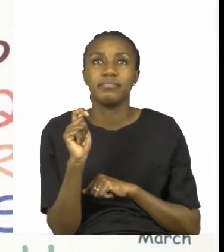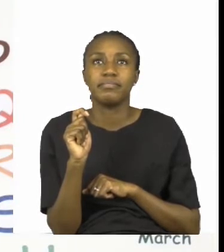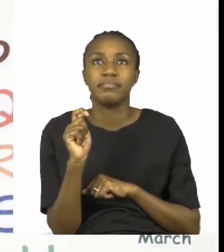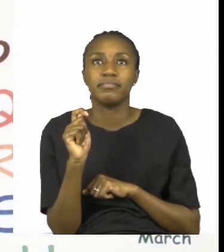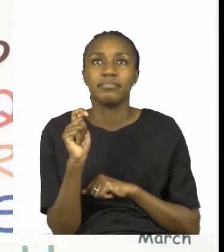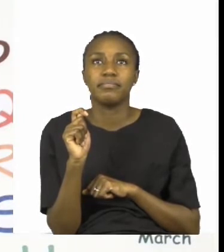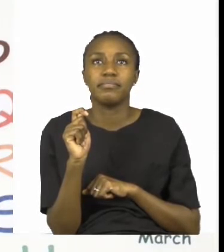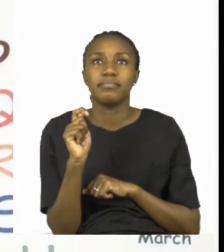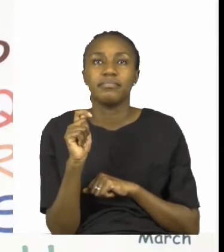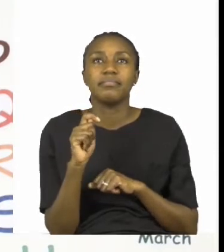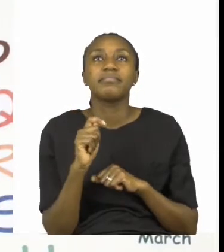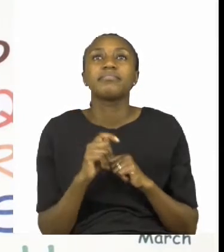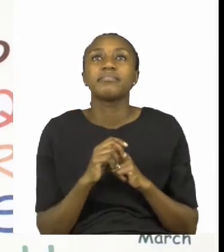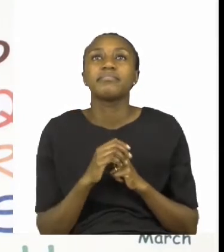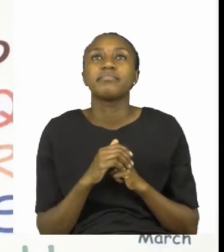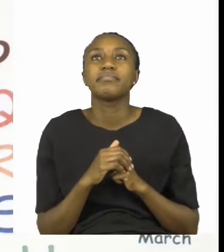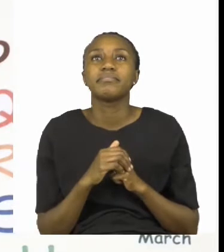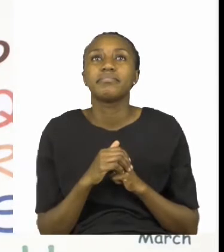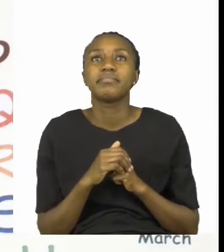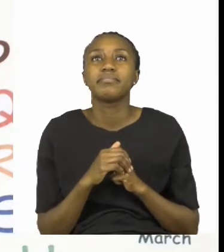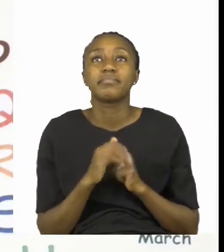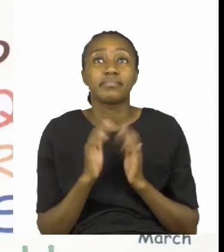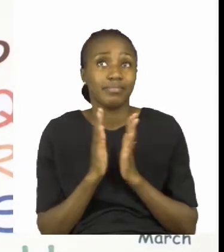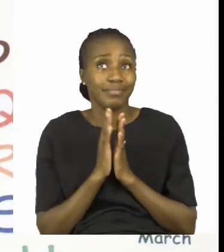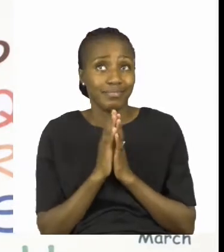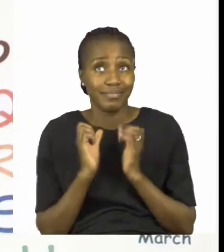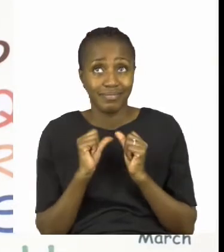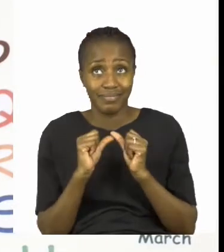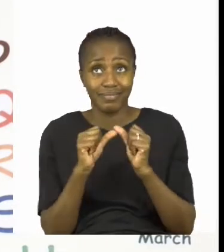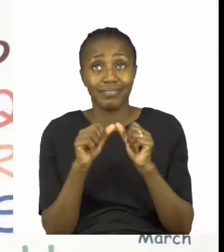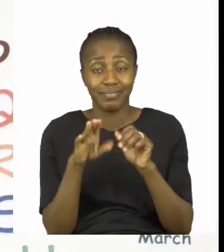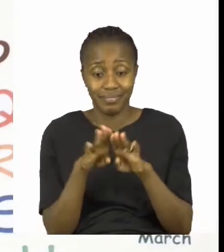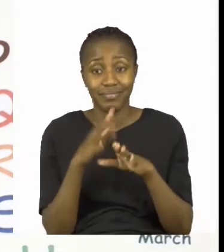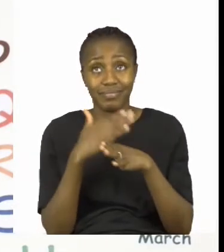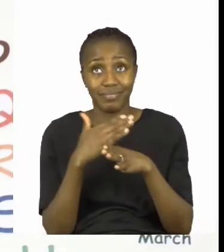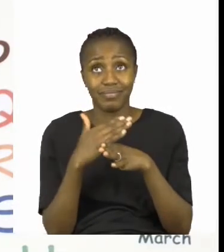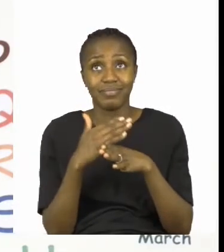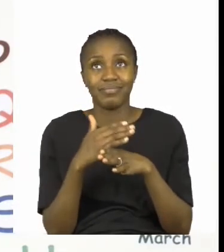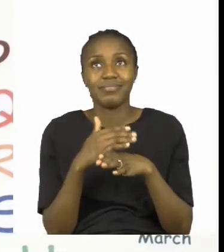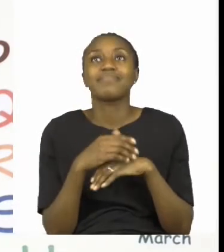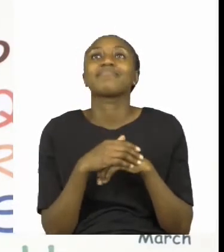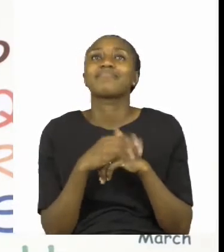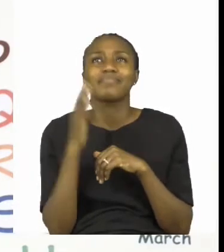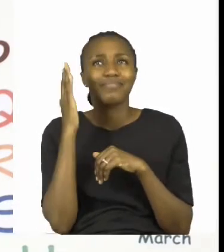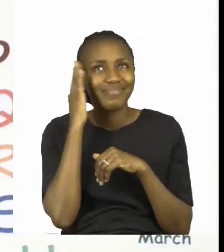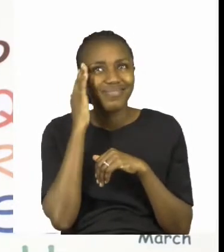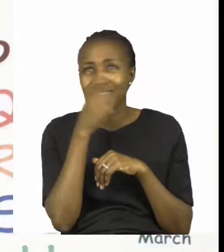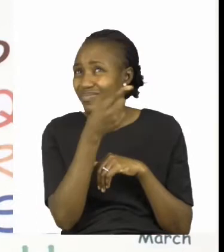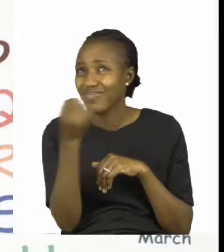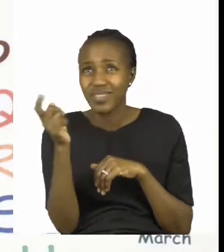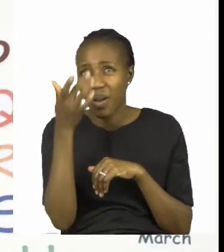arms across. So go ahead, boys and girls, finish this exercise by yourselves because I know you are